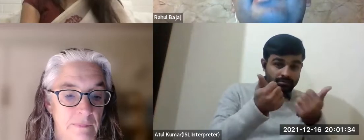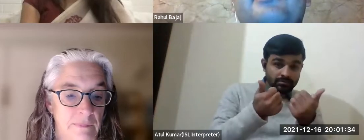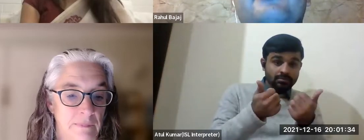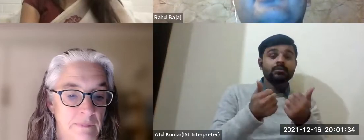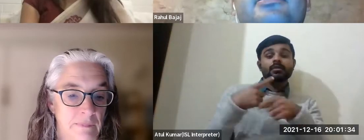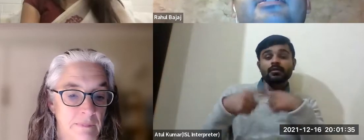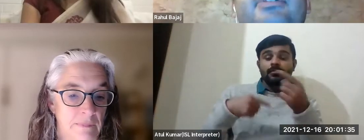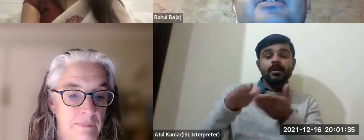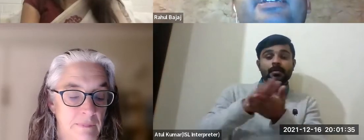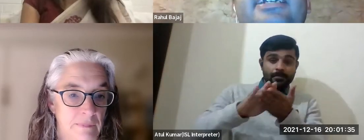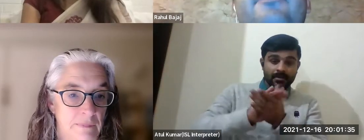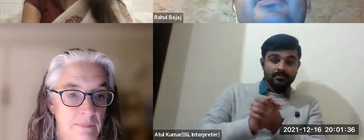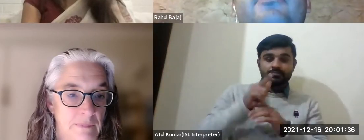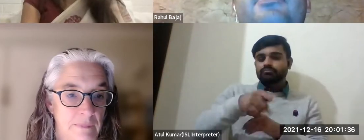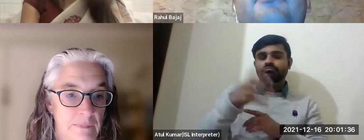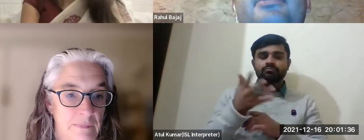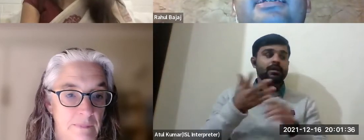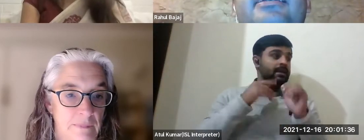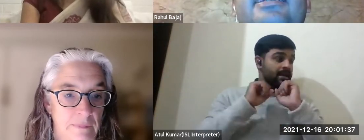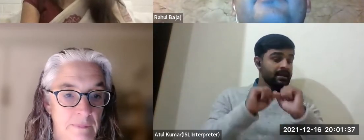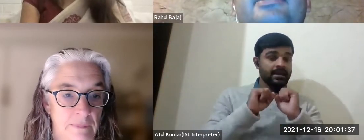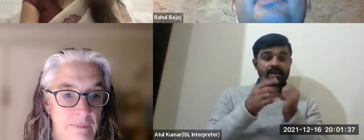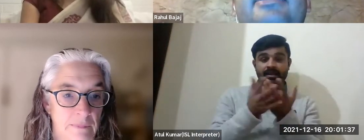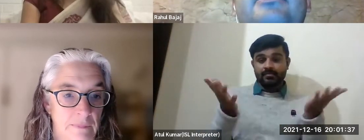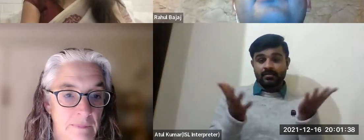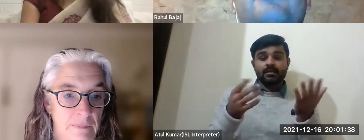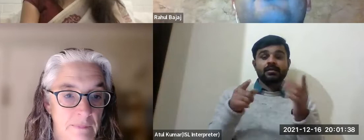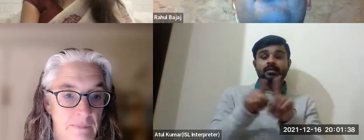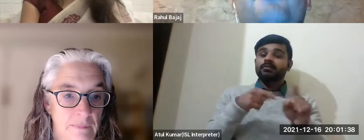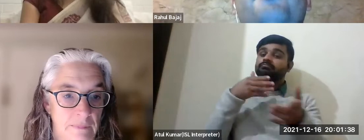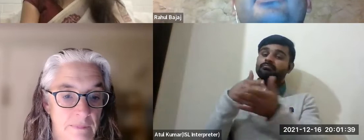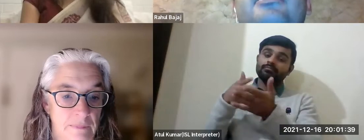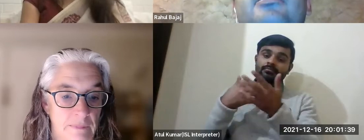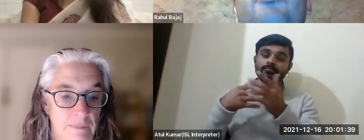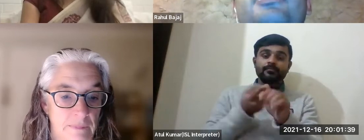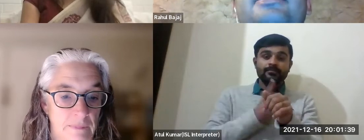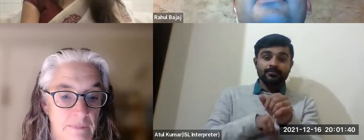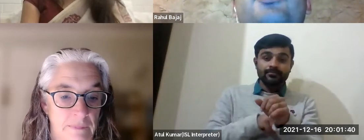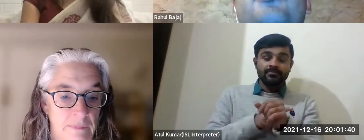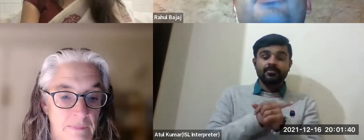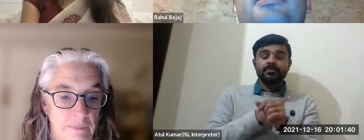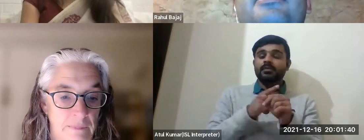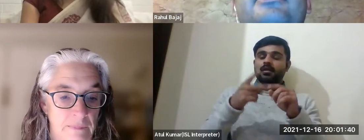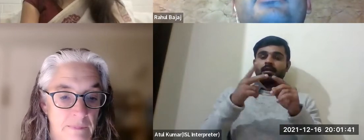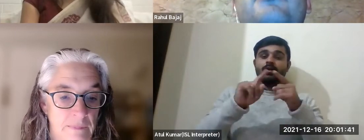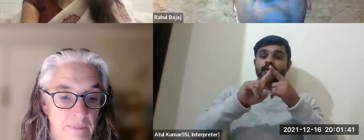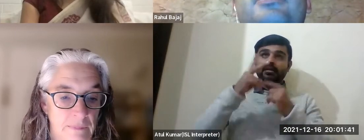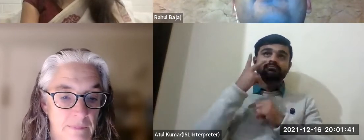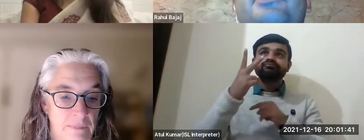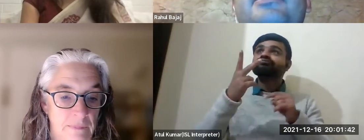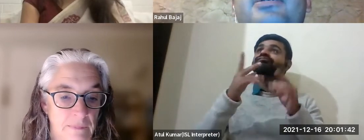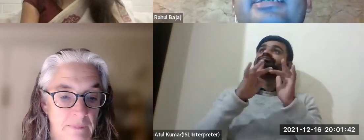everyday basis become very difficult for them in light of these barriers, from watching television online